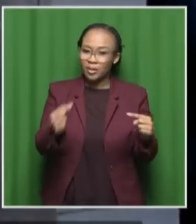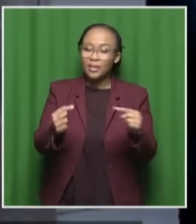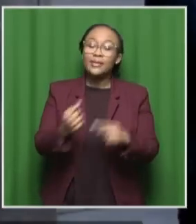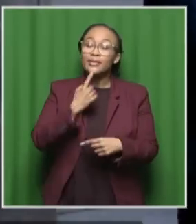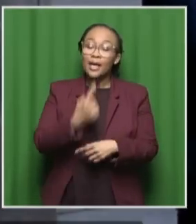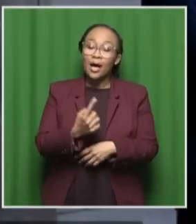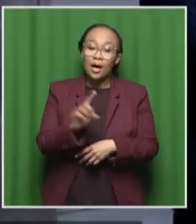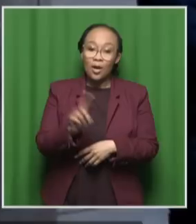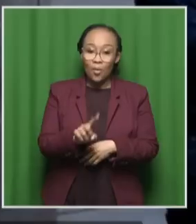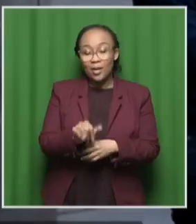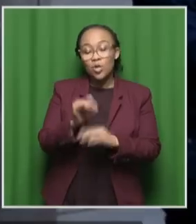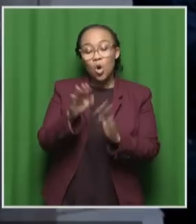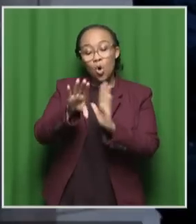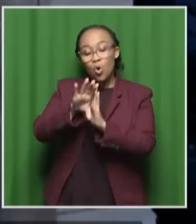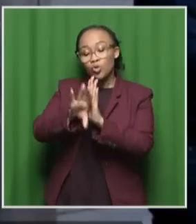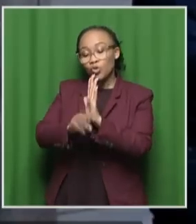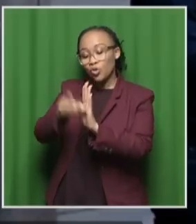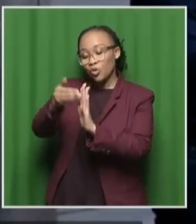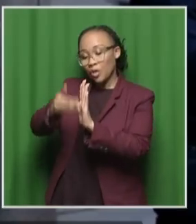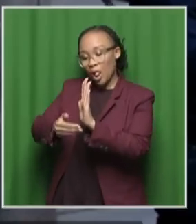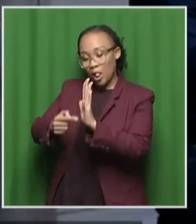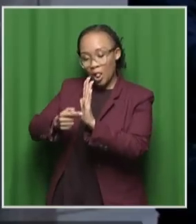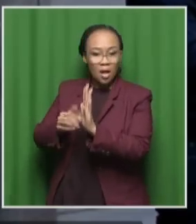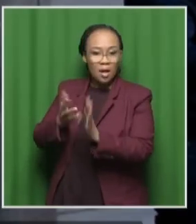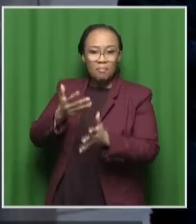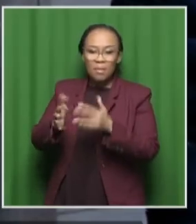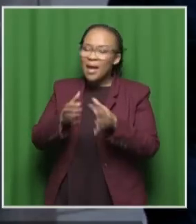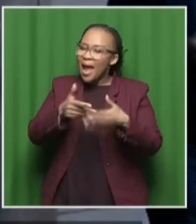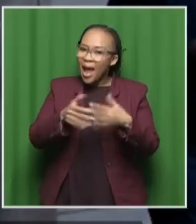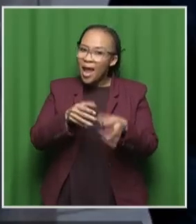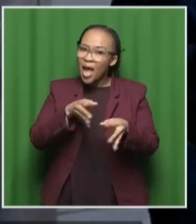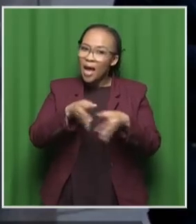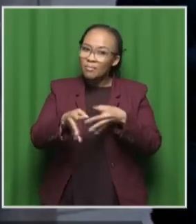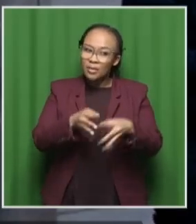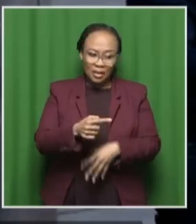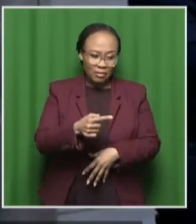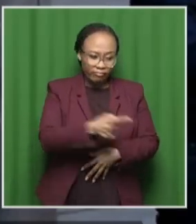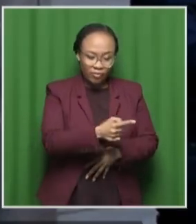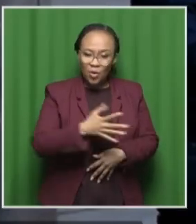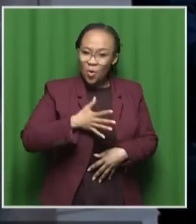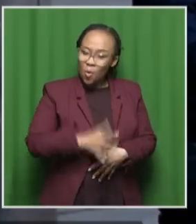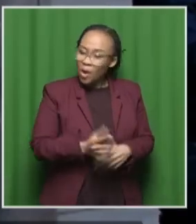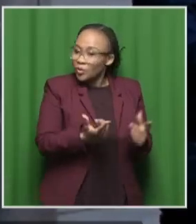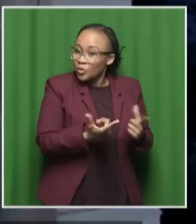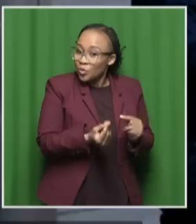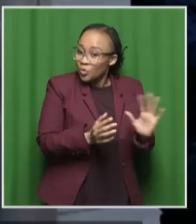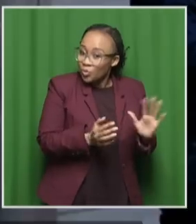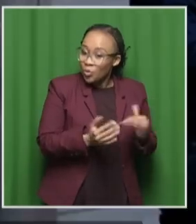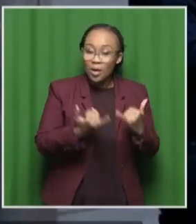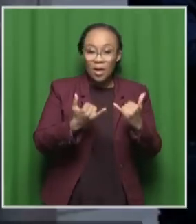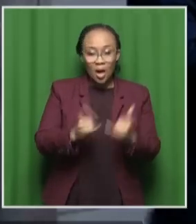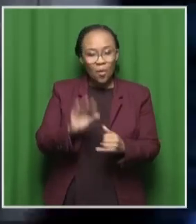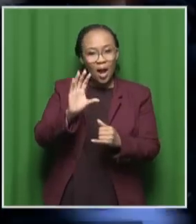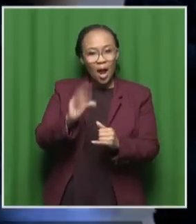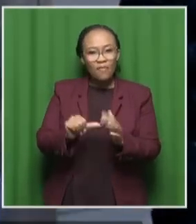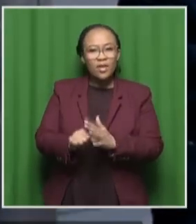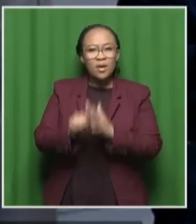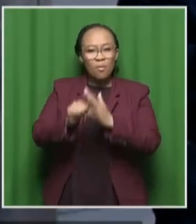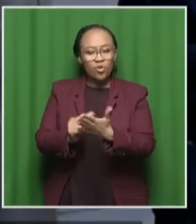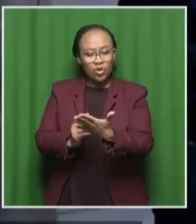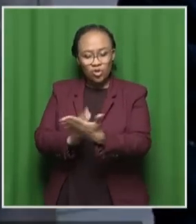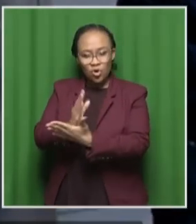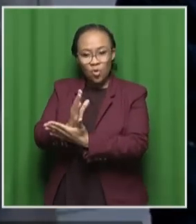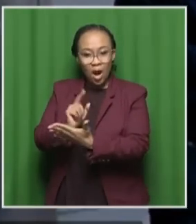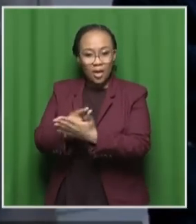behind the constitutional probe that the MK party is trying to make. So the rights that they're saying, the fundamental rights that they are arguing are